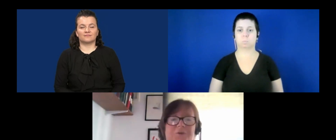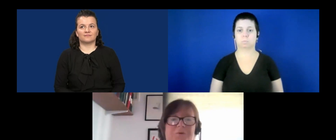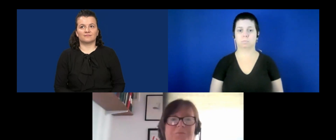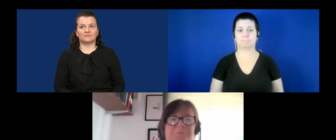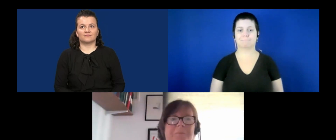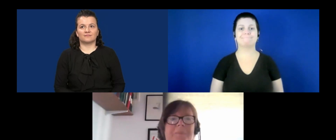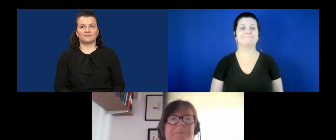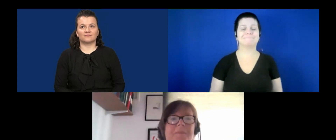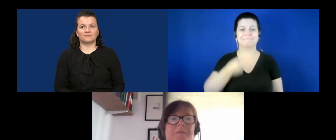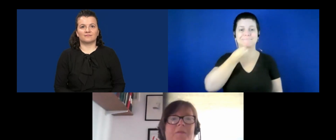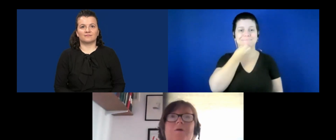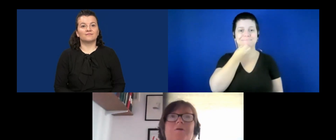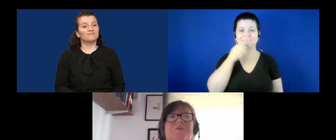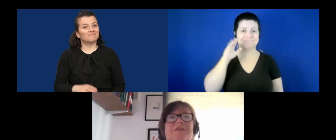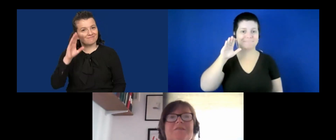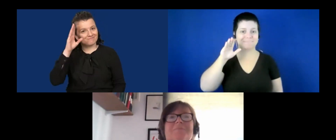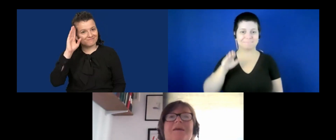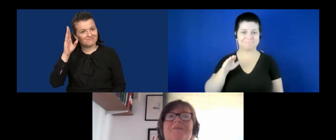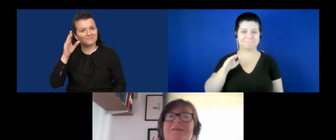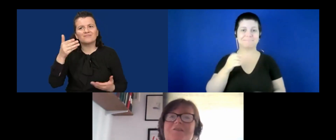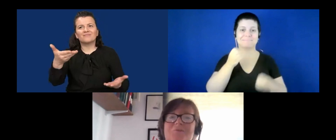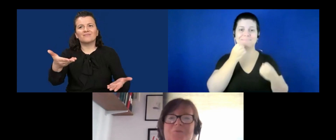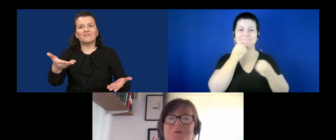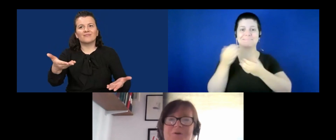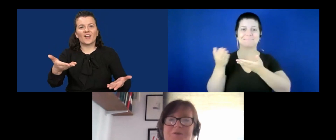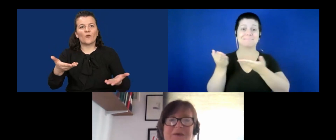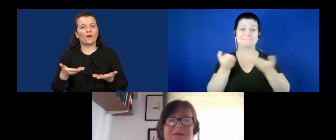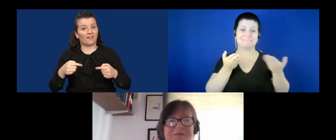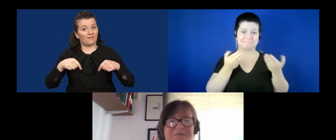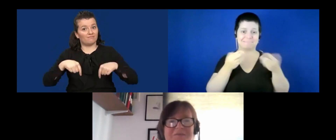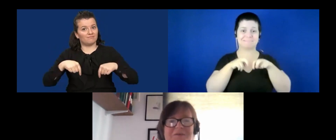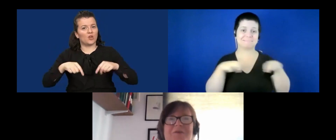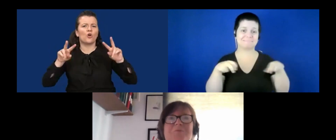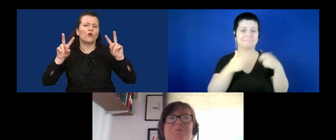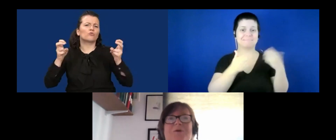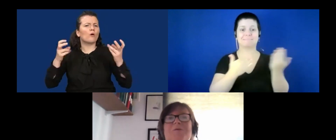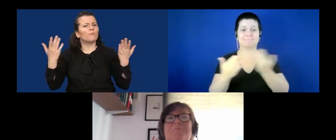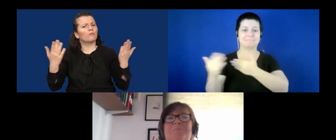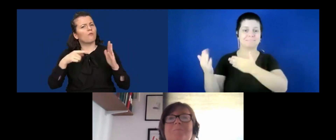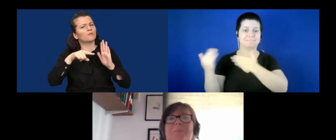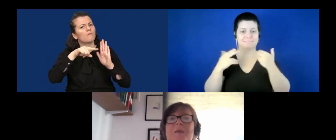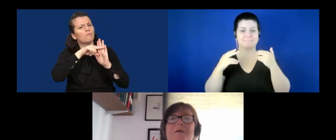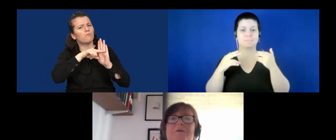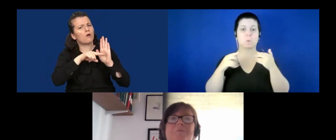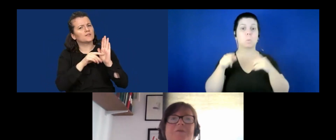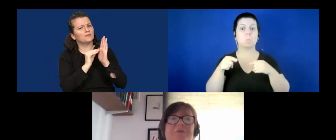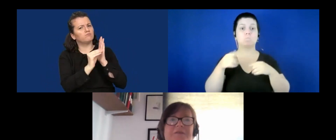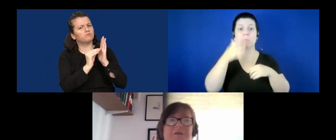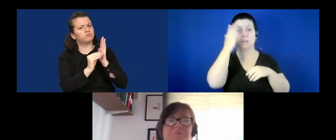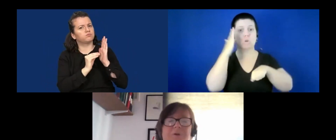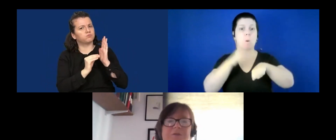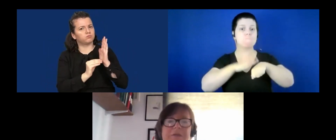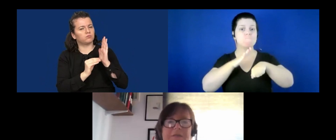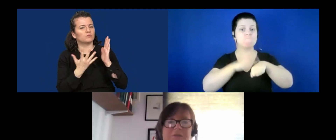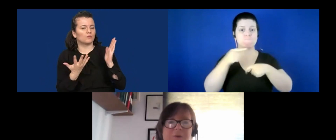Good afternoon. Welcome to this panel session with policymakers. A very warm welcome. To be